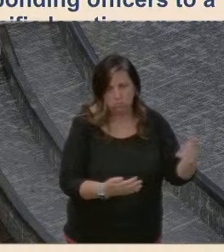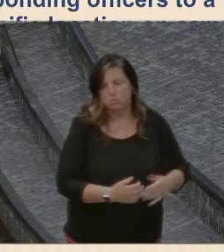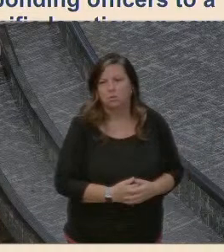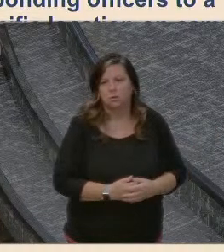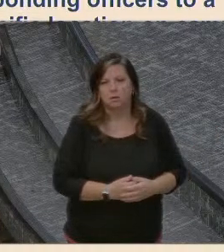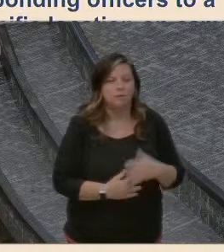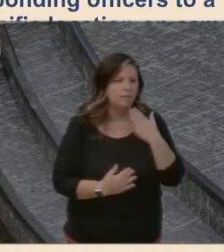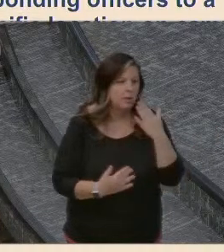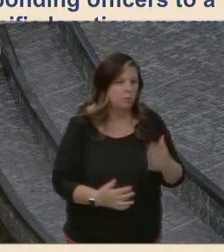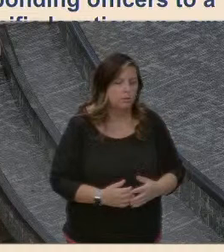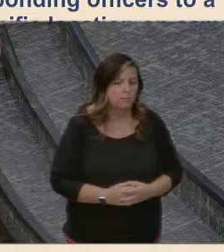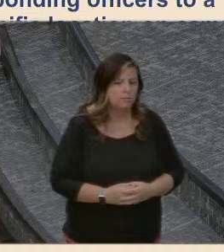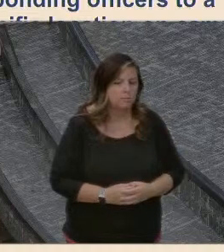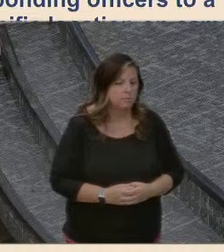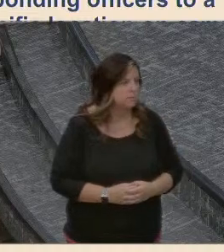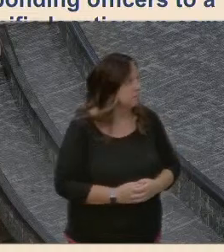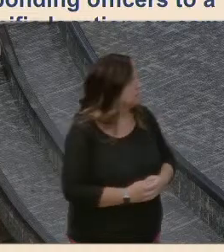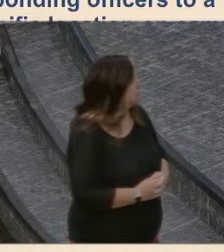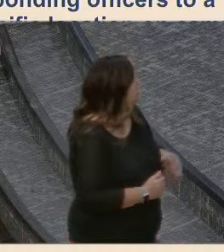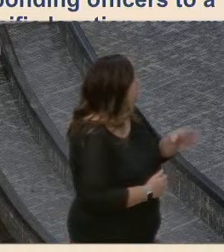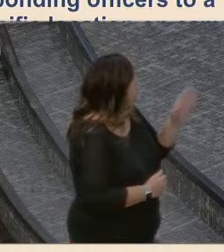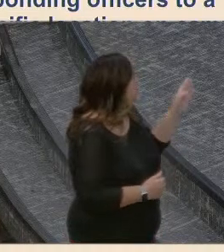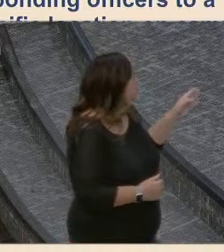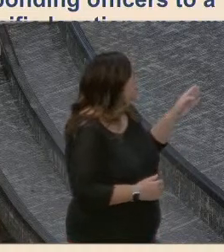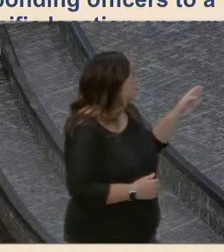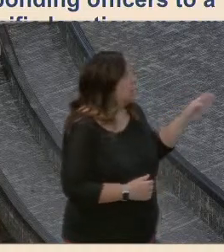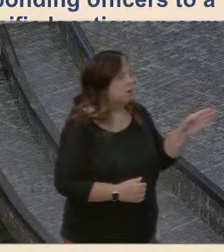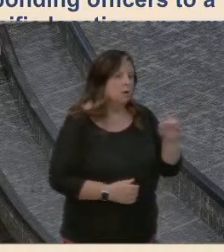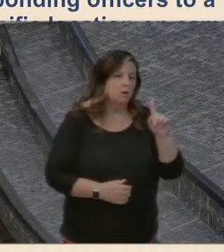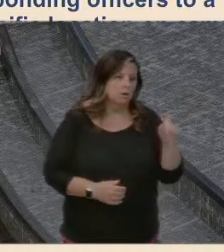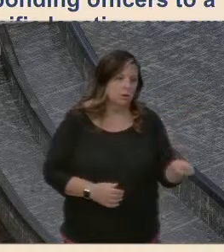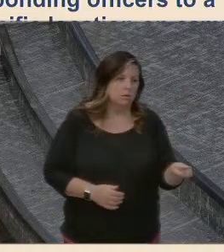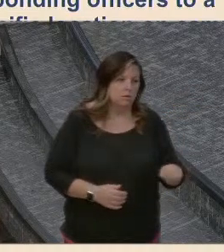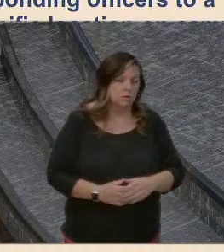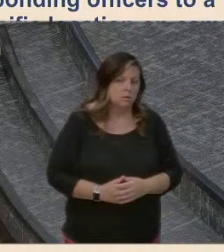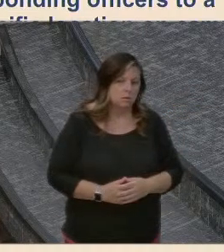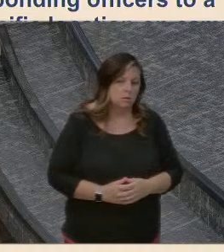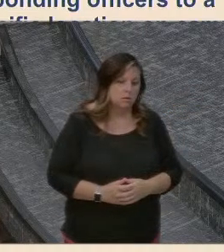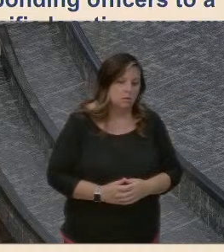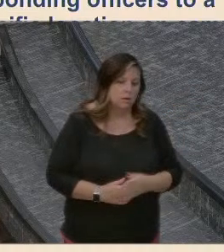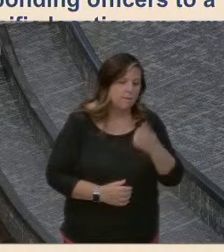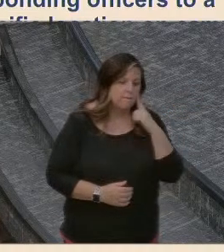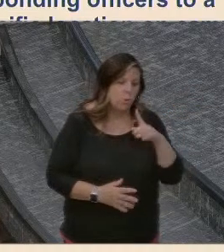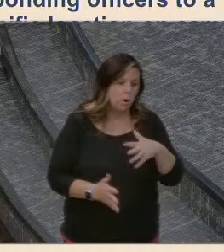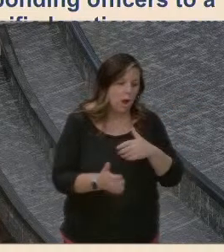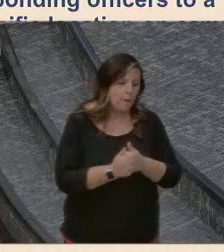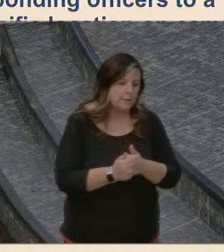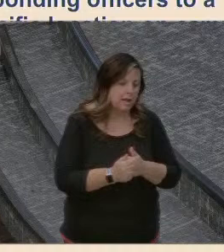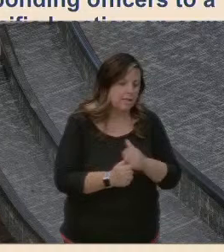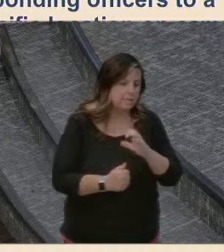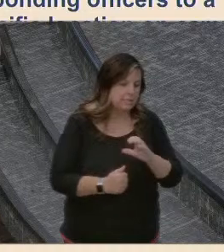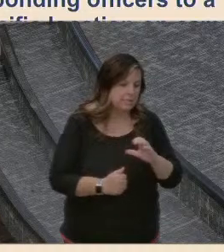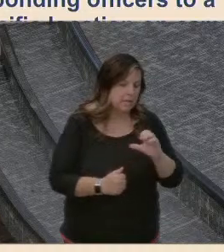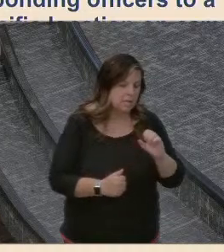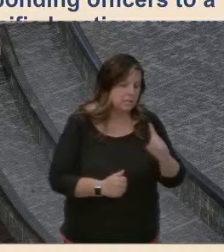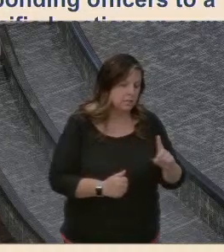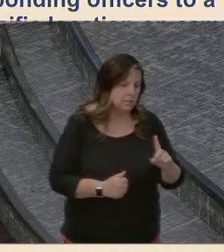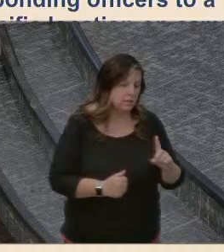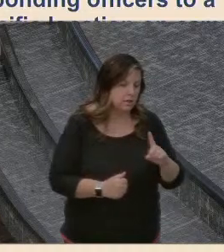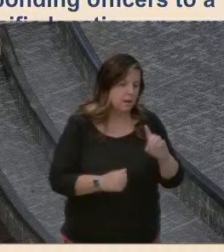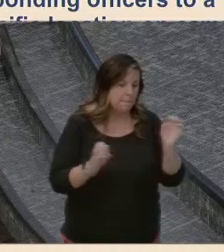Thank you. Yes, ma'am. I just have one. Okay. Under updated Ccsd emergency